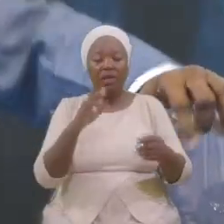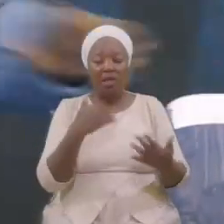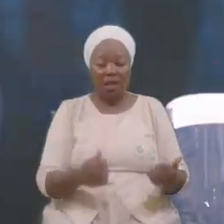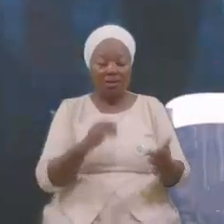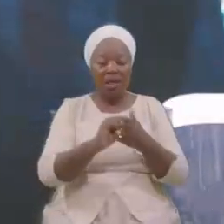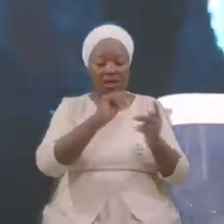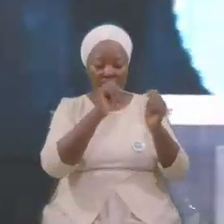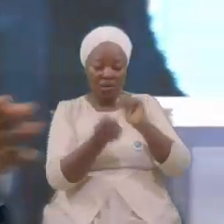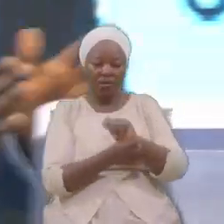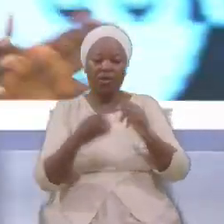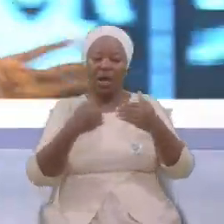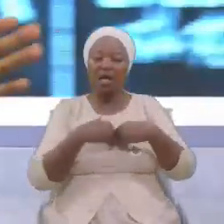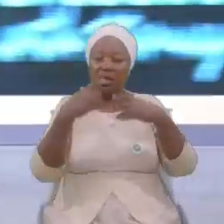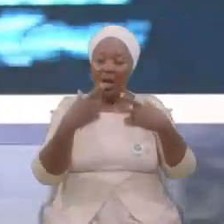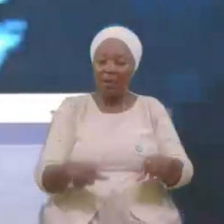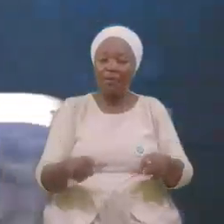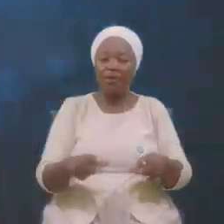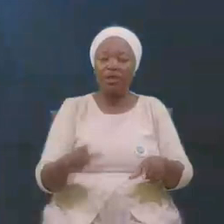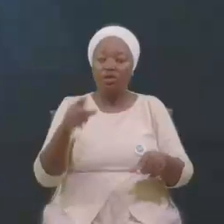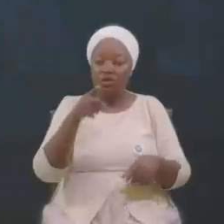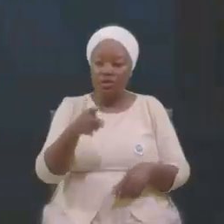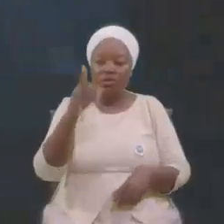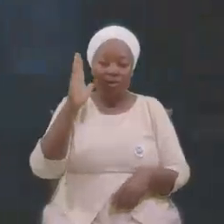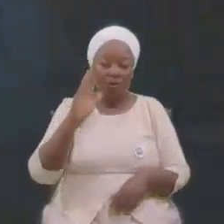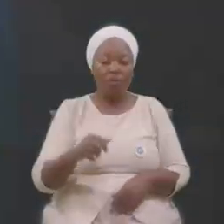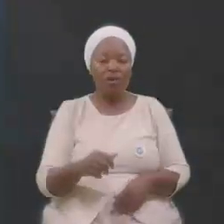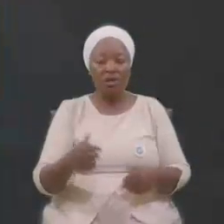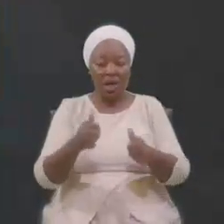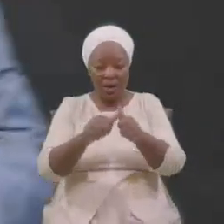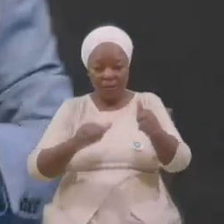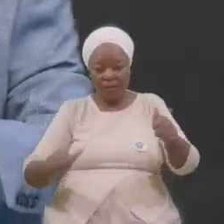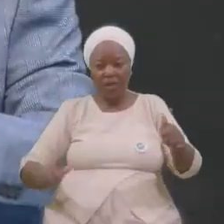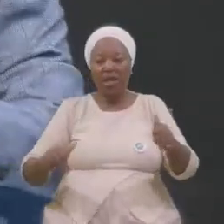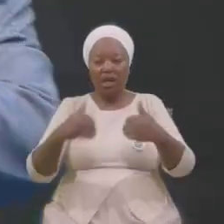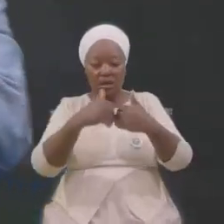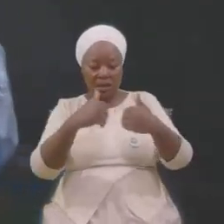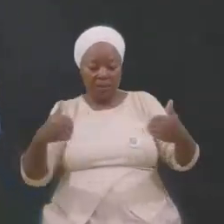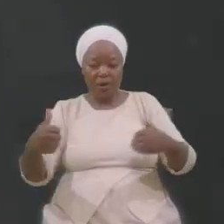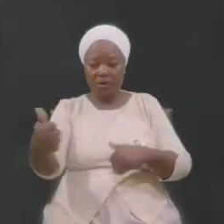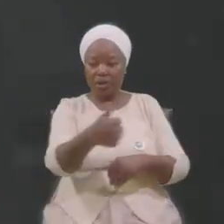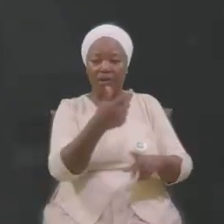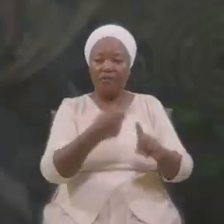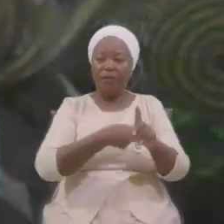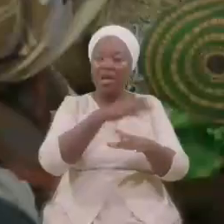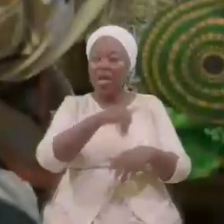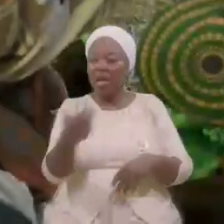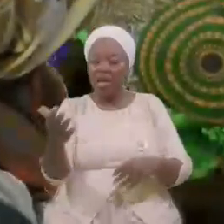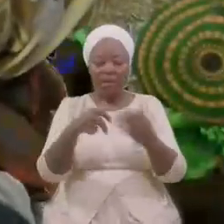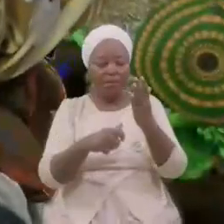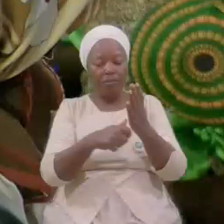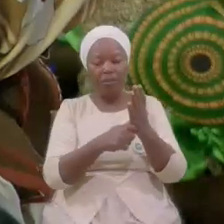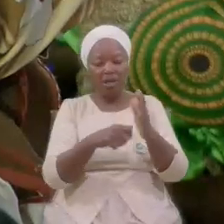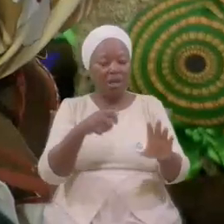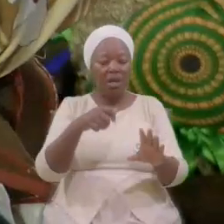transformation are taking place, you will abstain from any meat related to idols, and